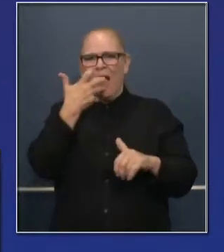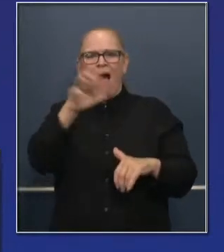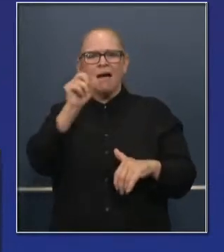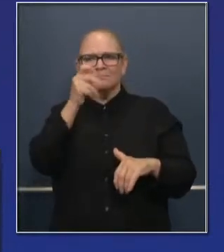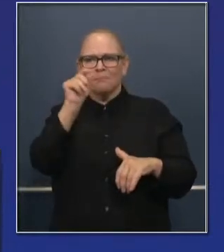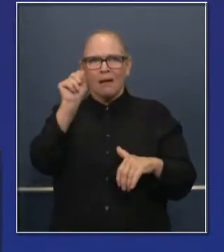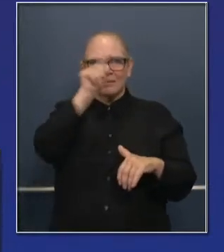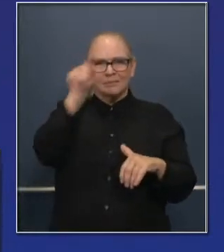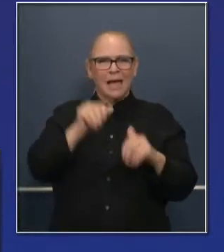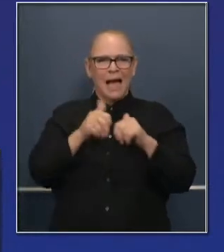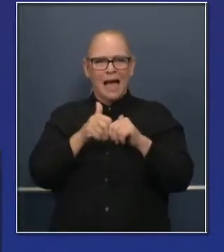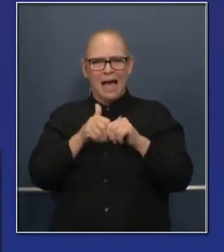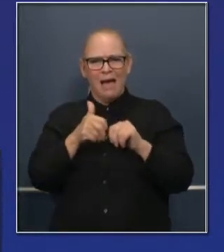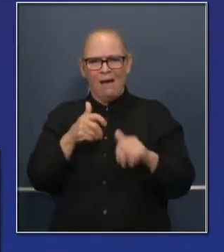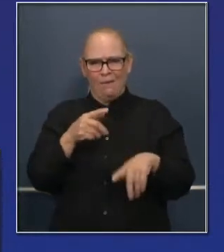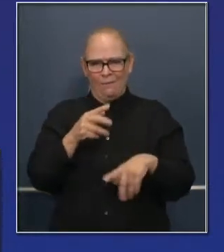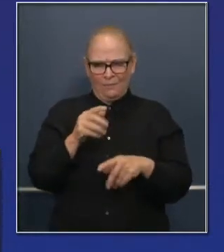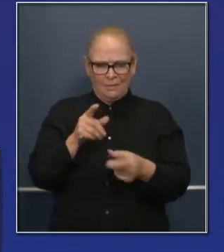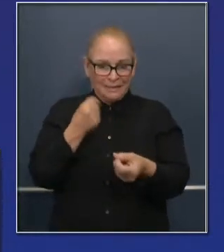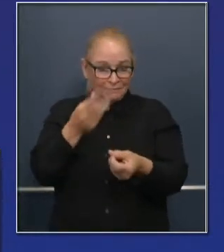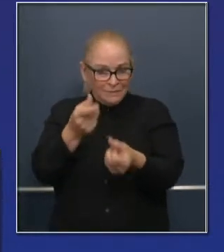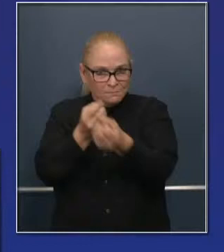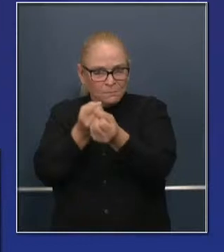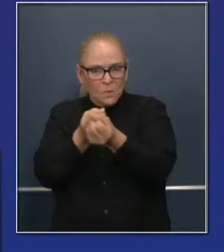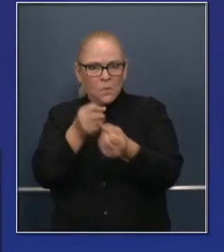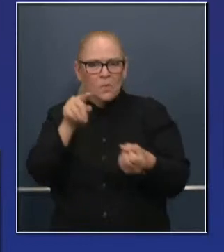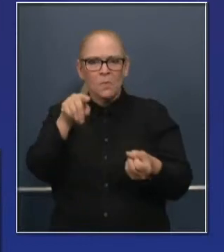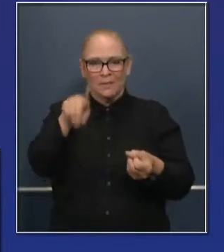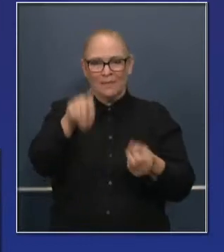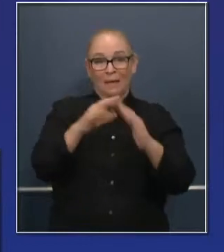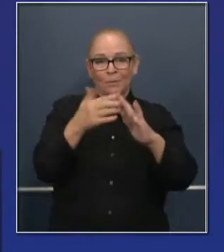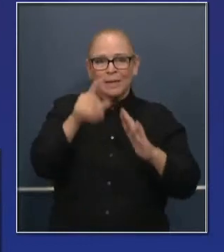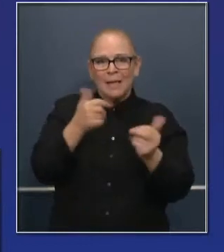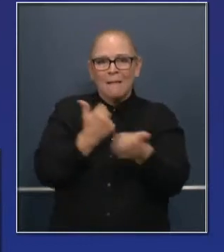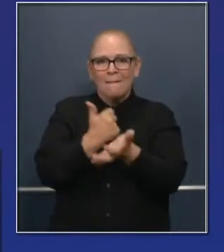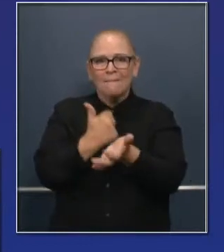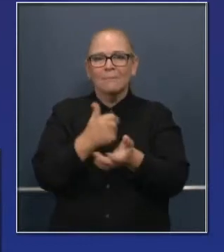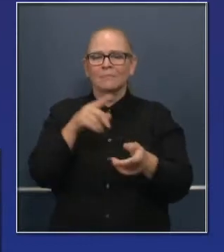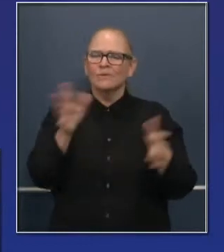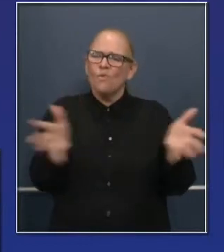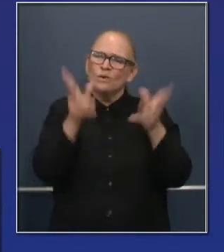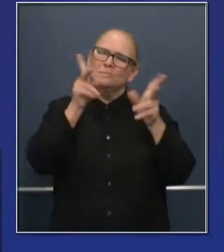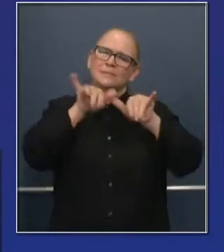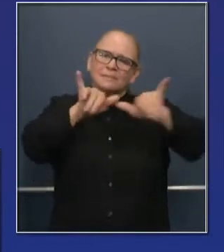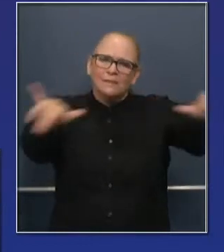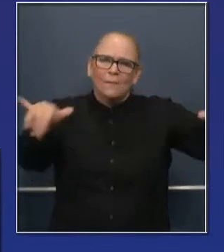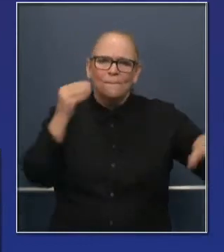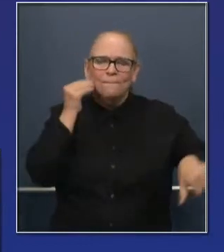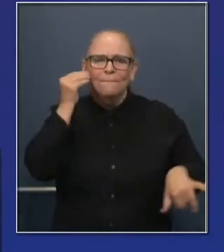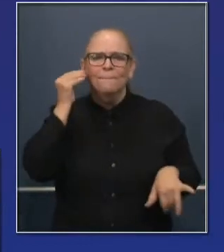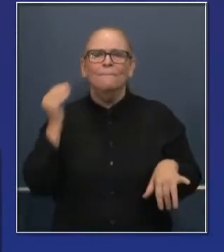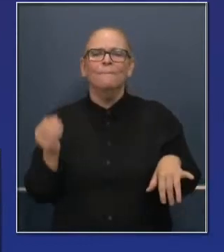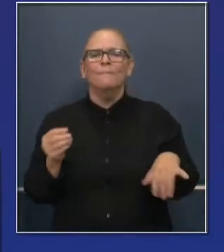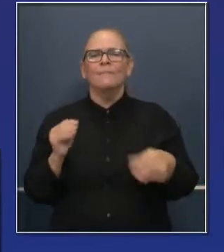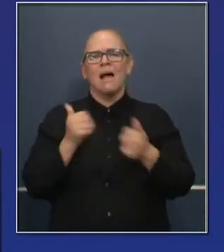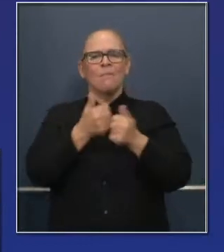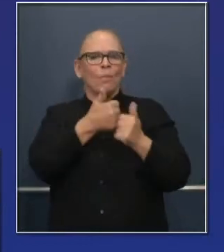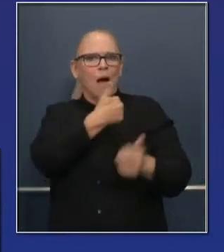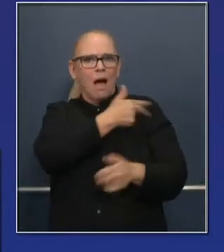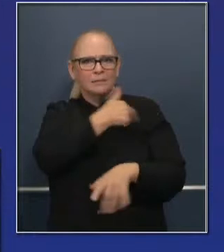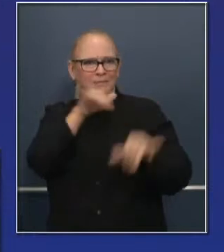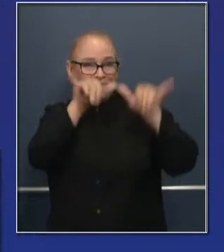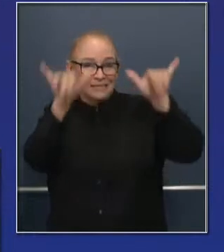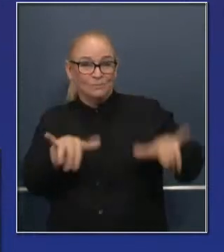tracers, isolate, quarantine people, and ultimately mitigate the impact to our hospital system and into our